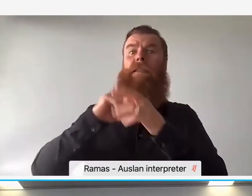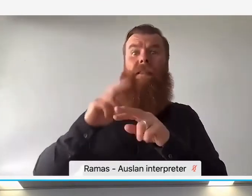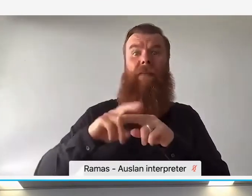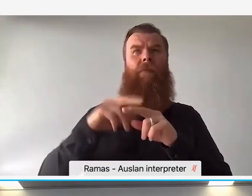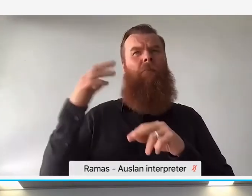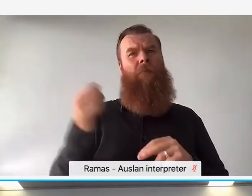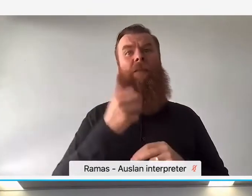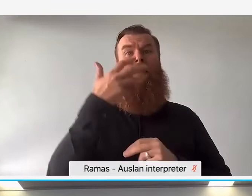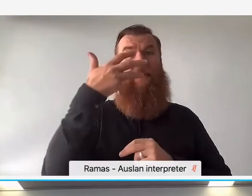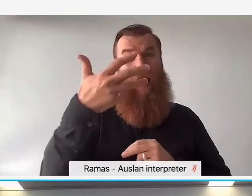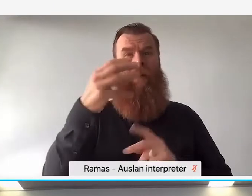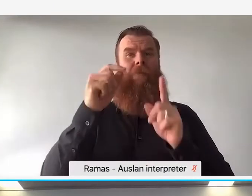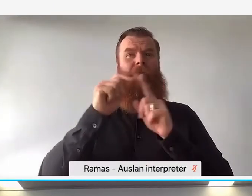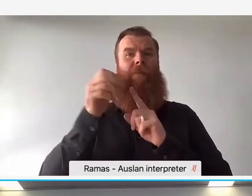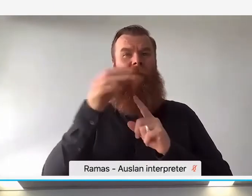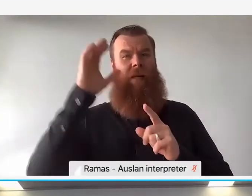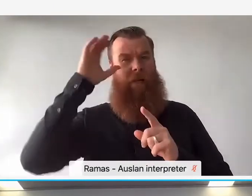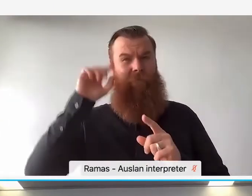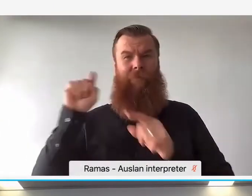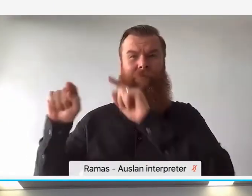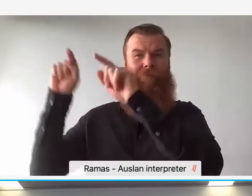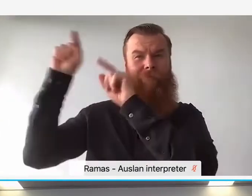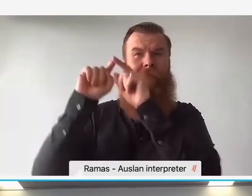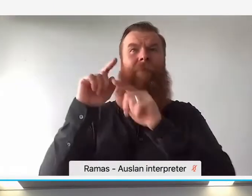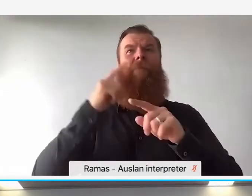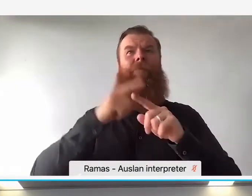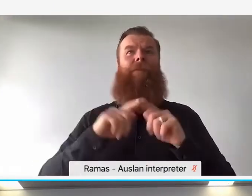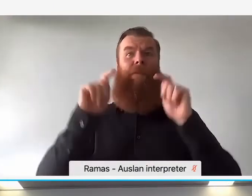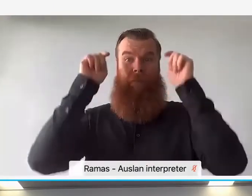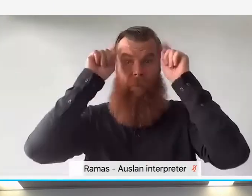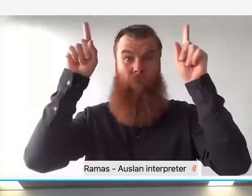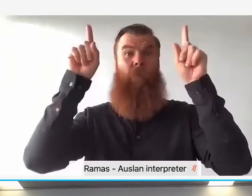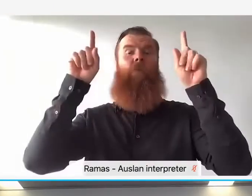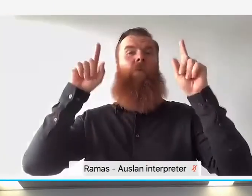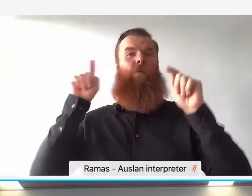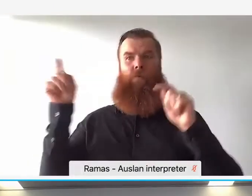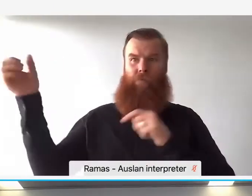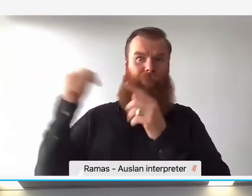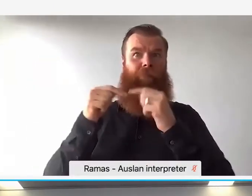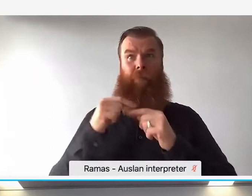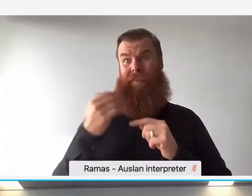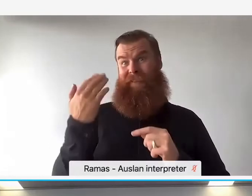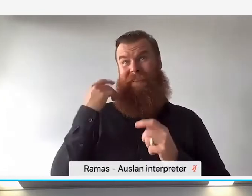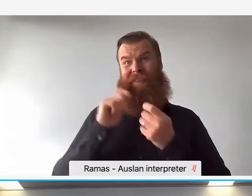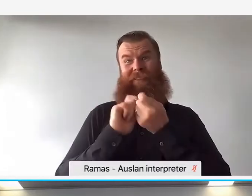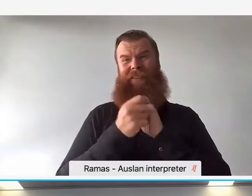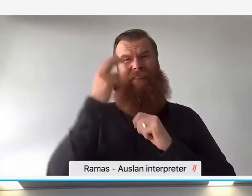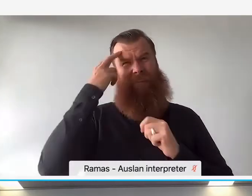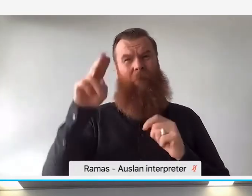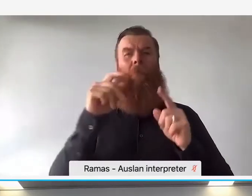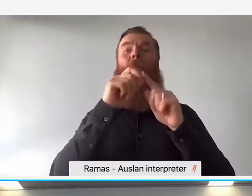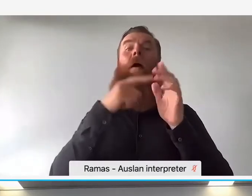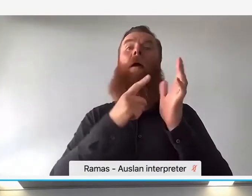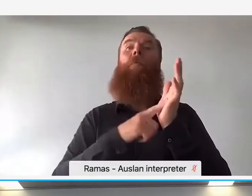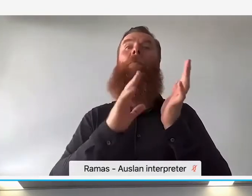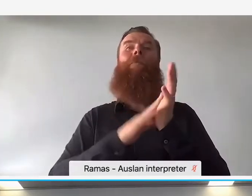Timor-Leste. As mentioned, the name has recently changed to PALM, but I will still refer to current workers under